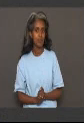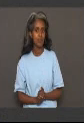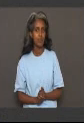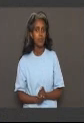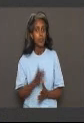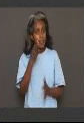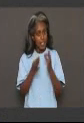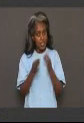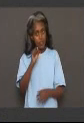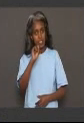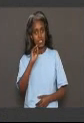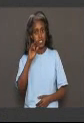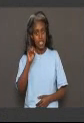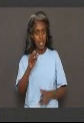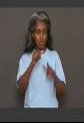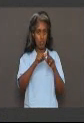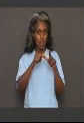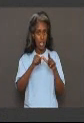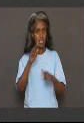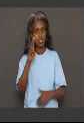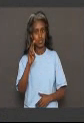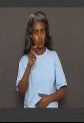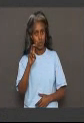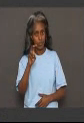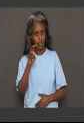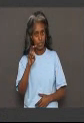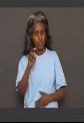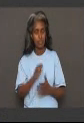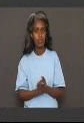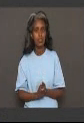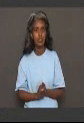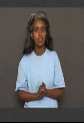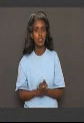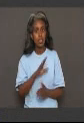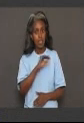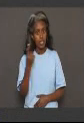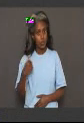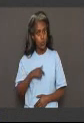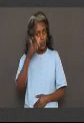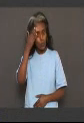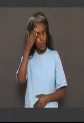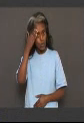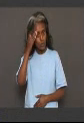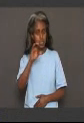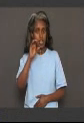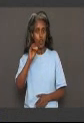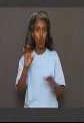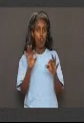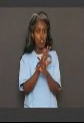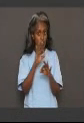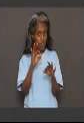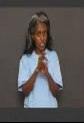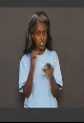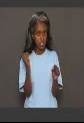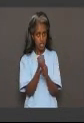If the sine of the angle is 20, and we know that cofunctions